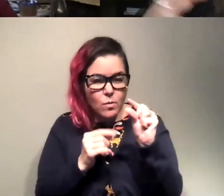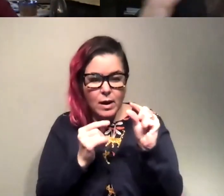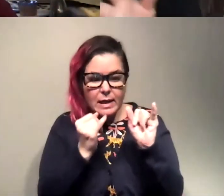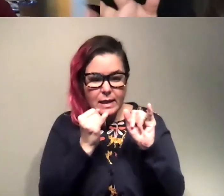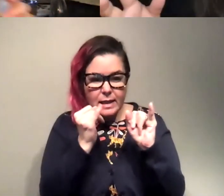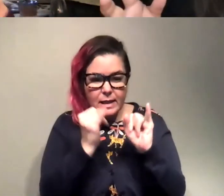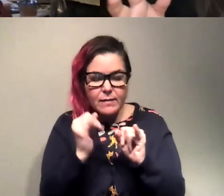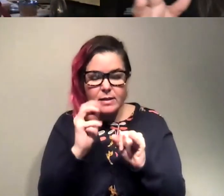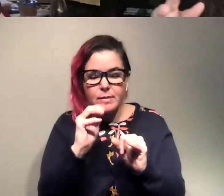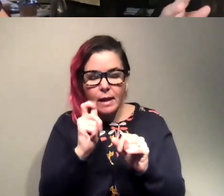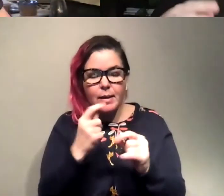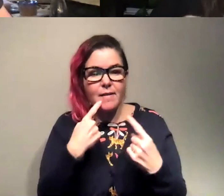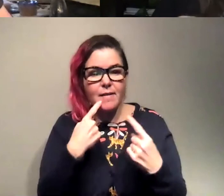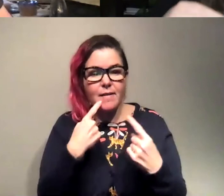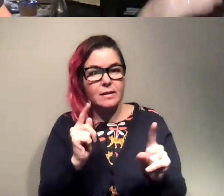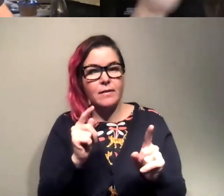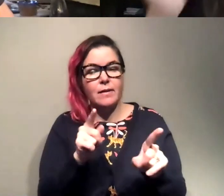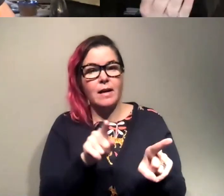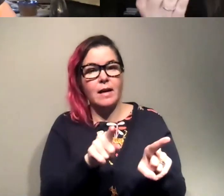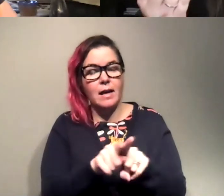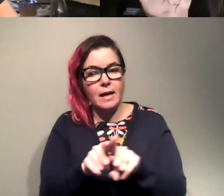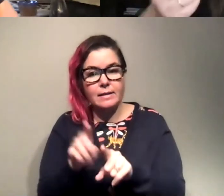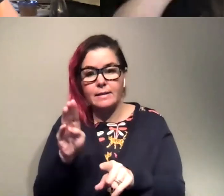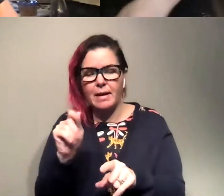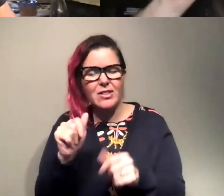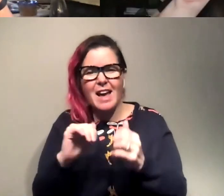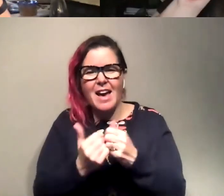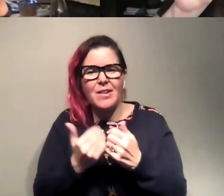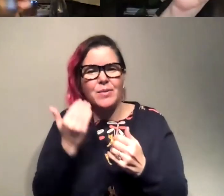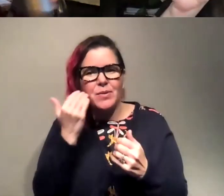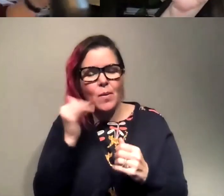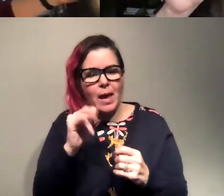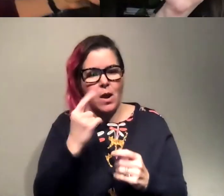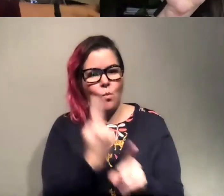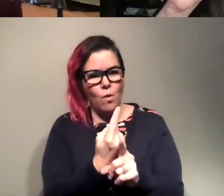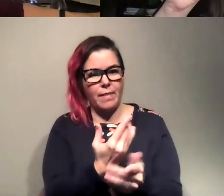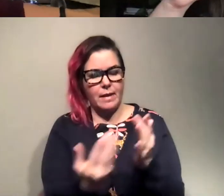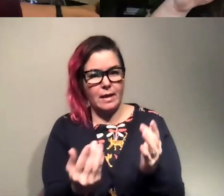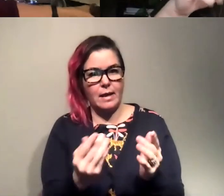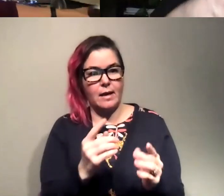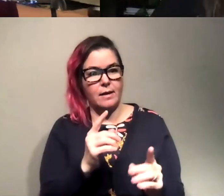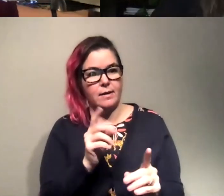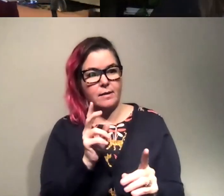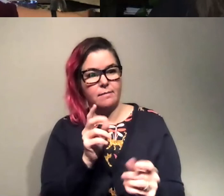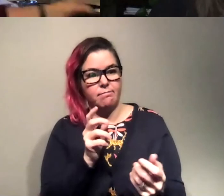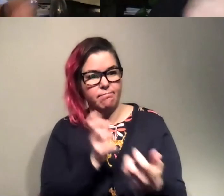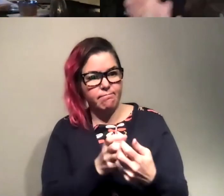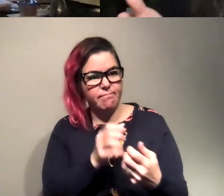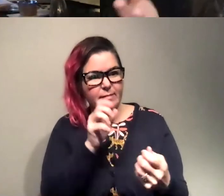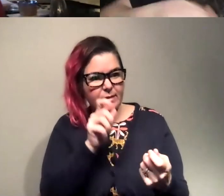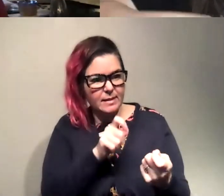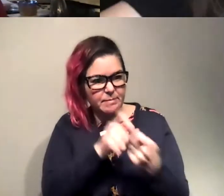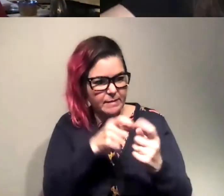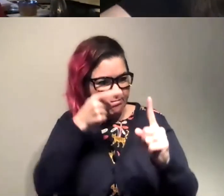is super effective as the bacteria? Like, how do you know that that one thing is the thing that could